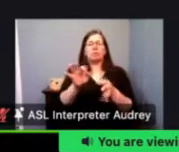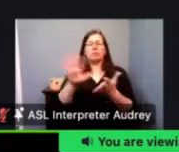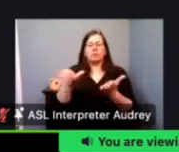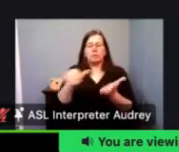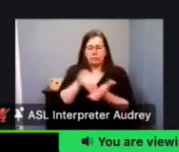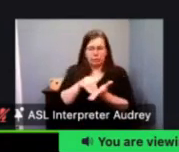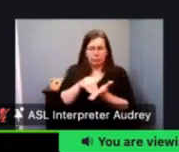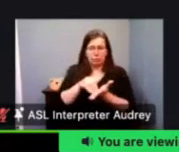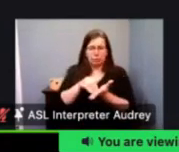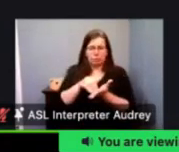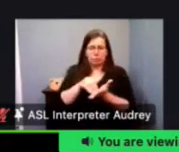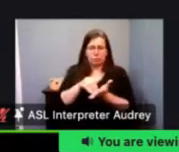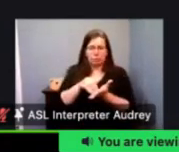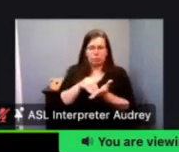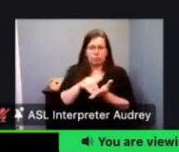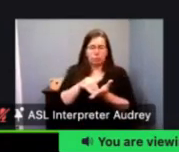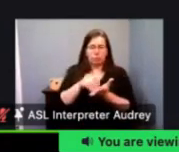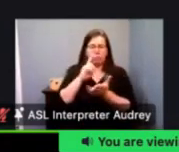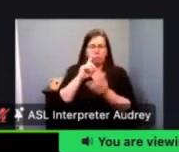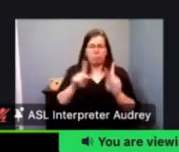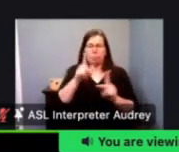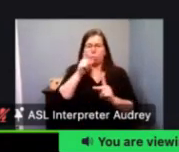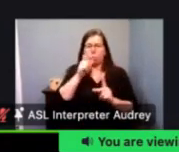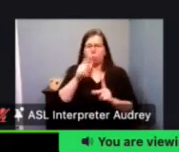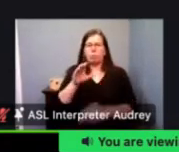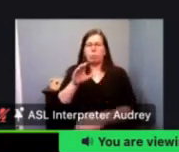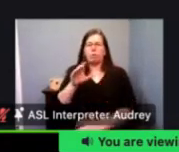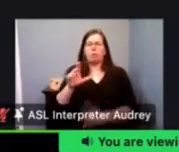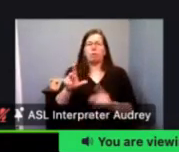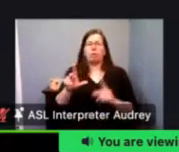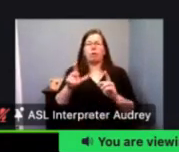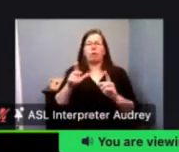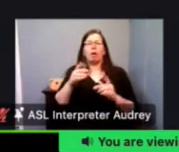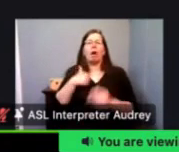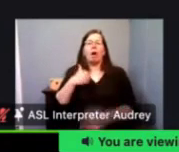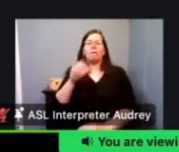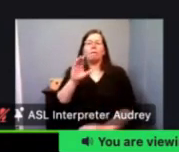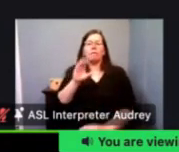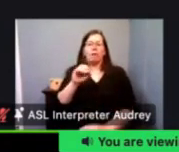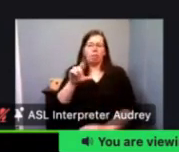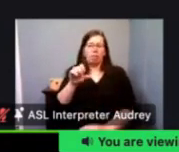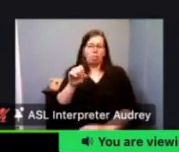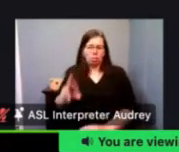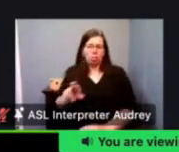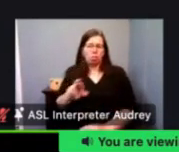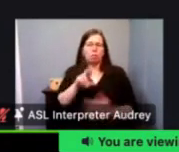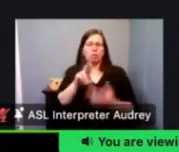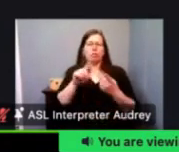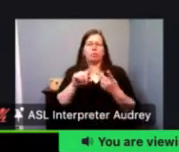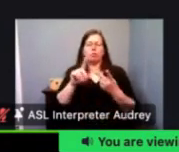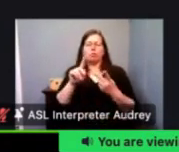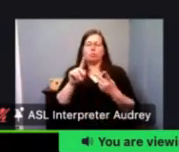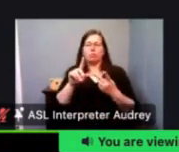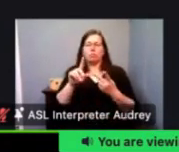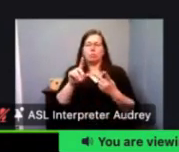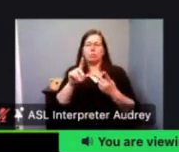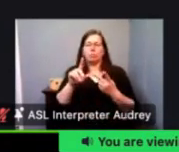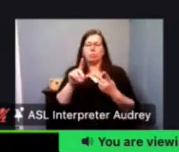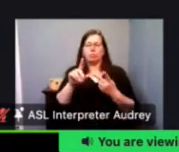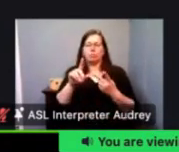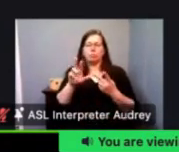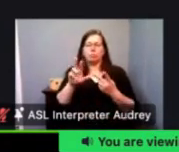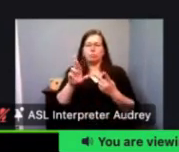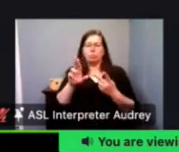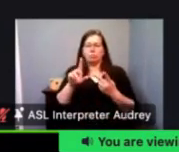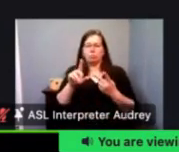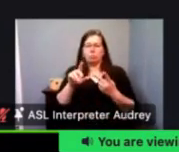Disability Justice Centers, disabled people of color, immigrants with disabilities, queers with disabilities, trans and gender non-conforming